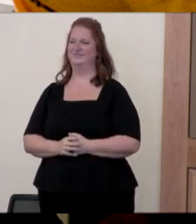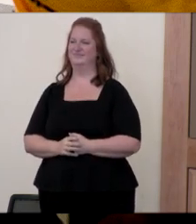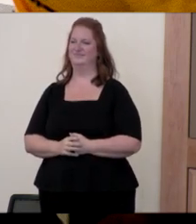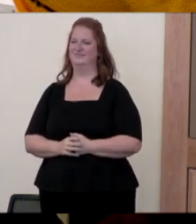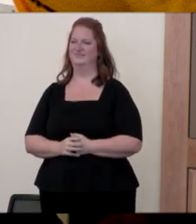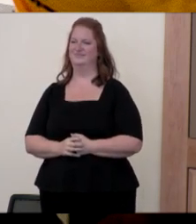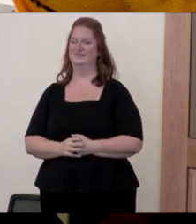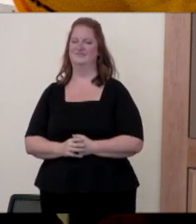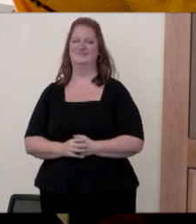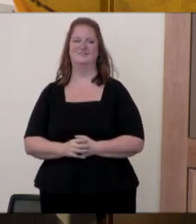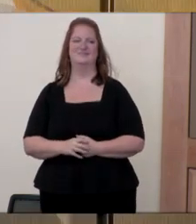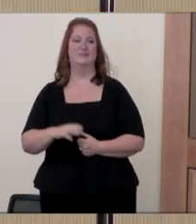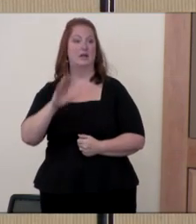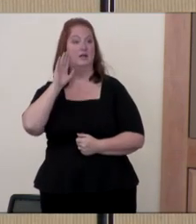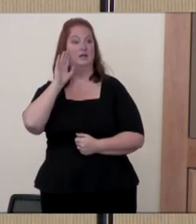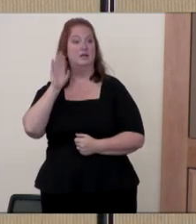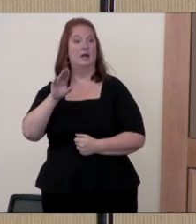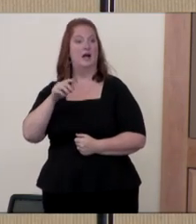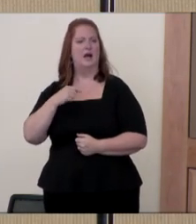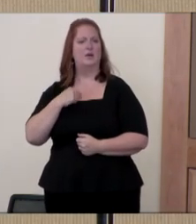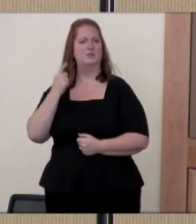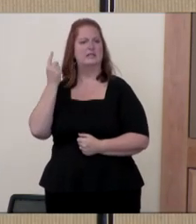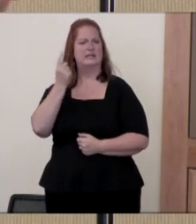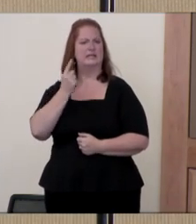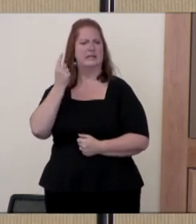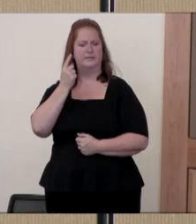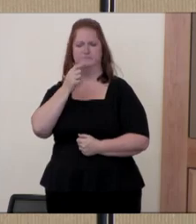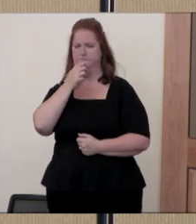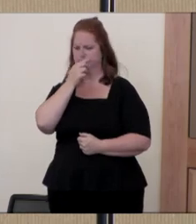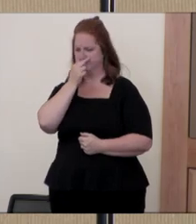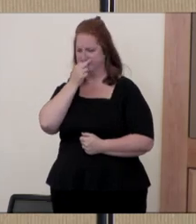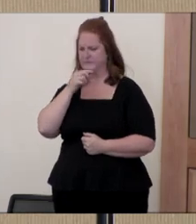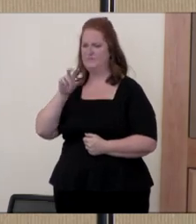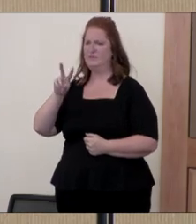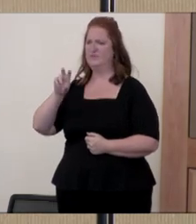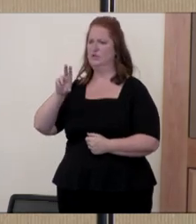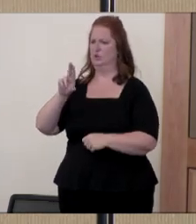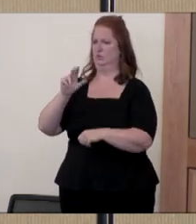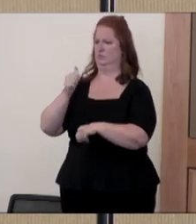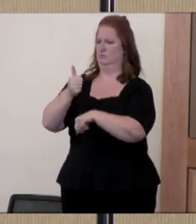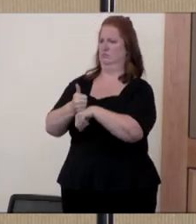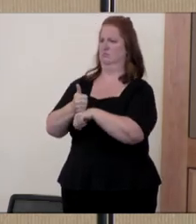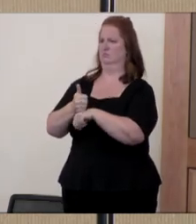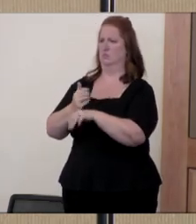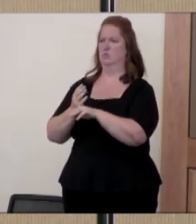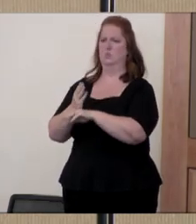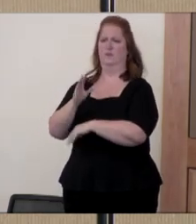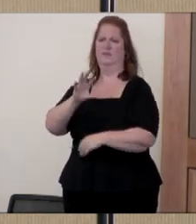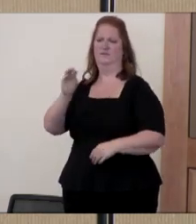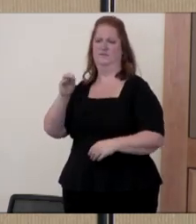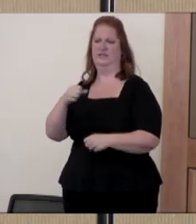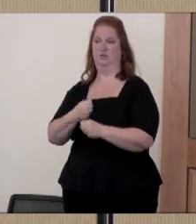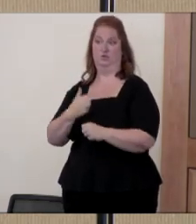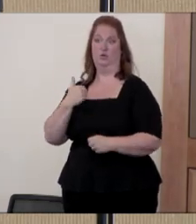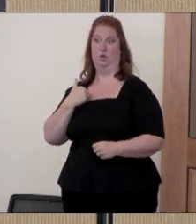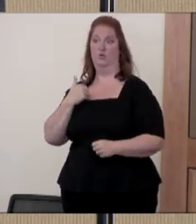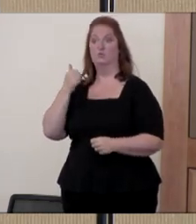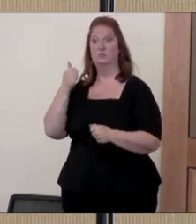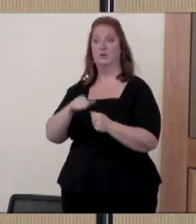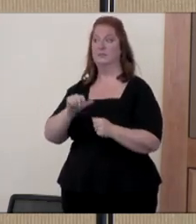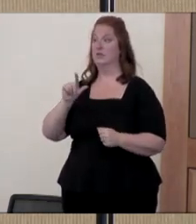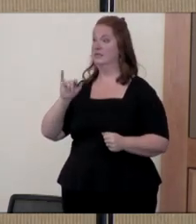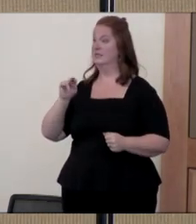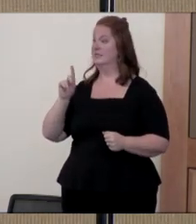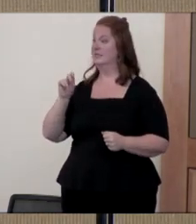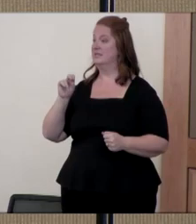You know, I was just thinking about when VCU was founded 50-some years ago. You might remember that Lyndon Johnson was